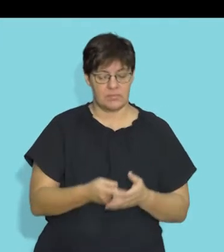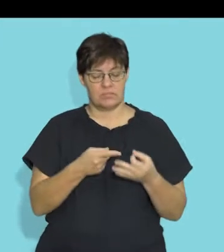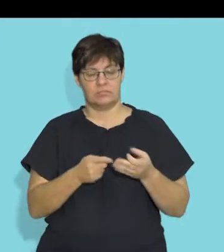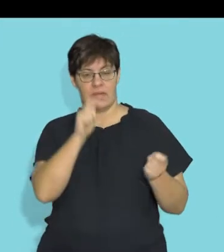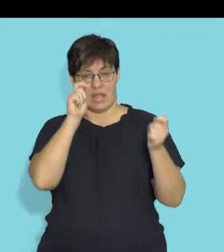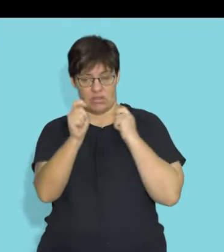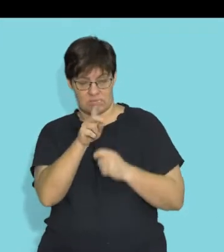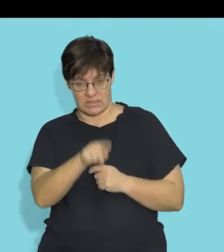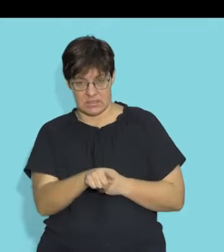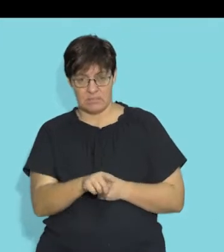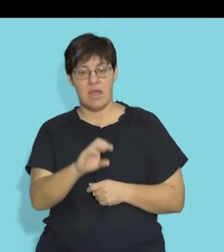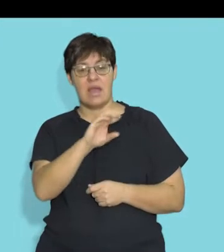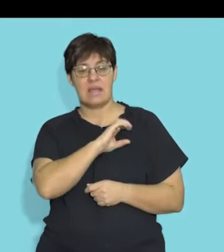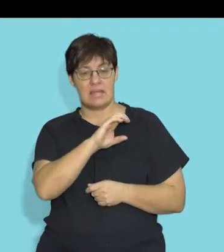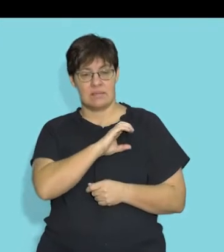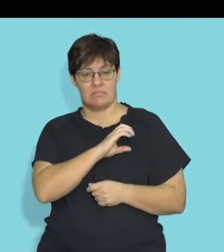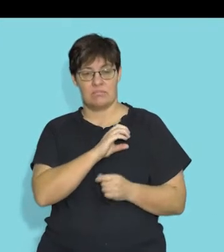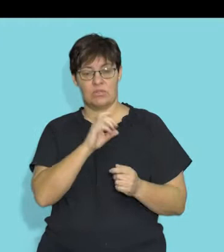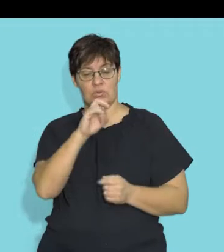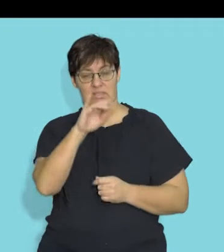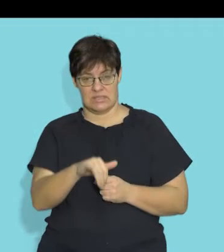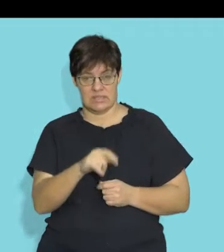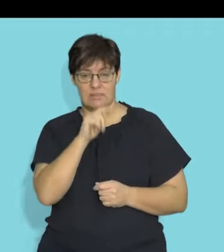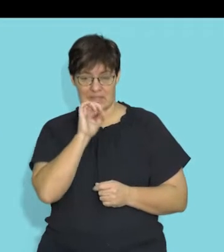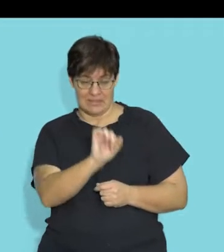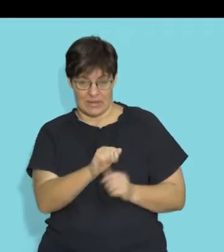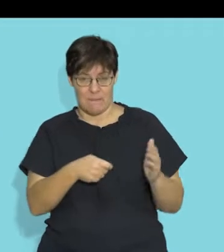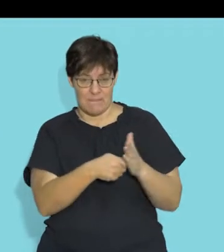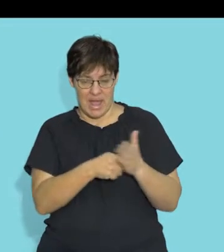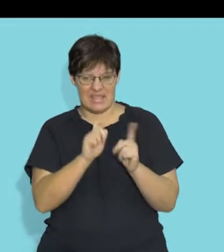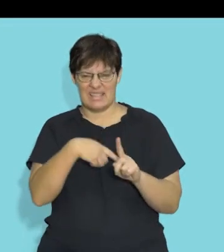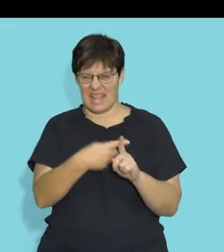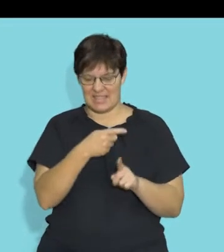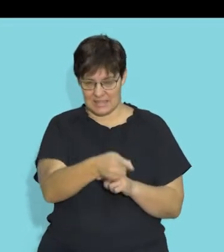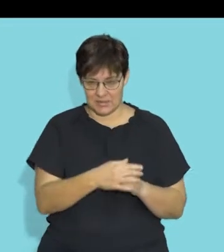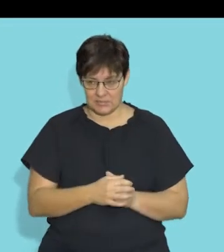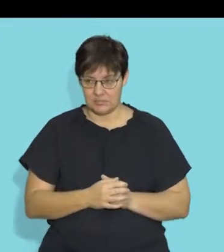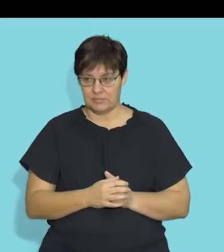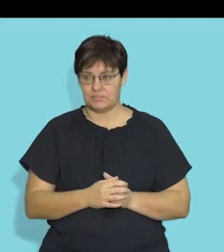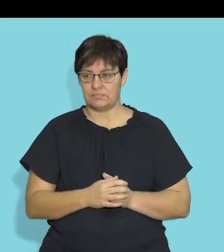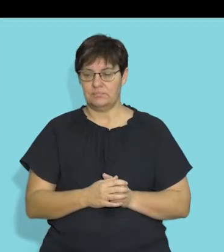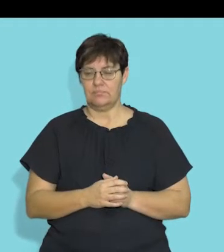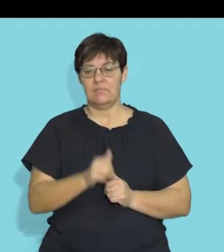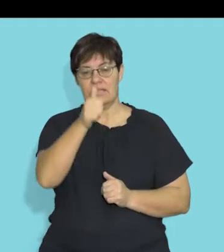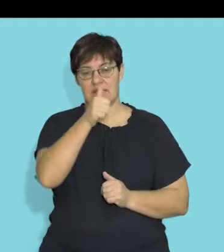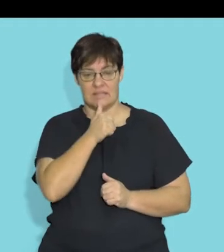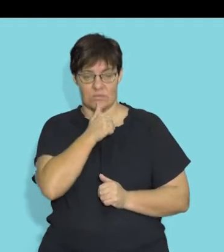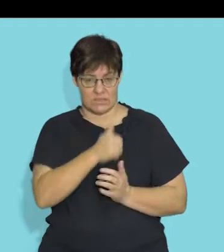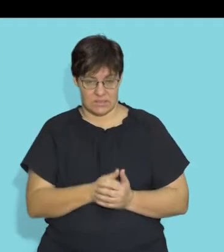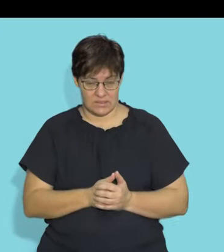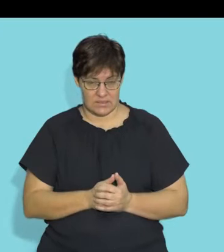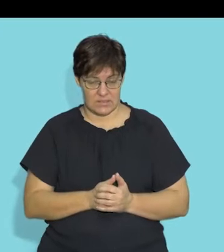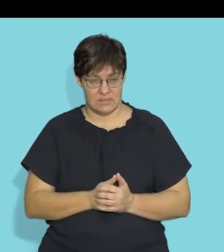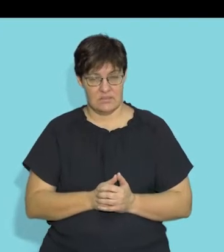adjustment. I now bring in my customs duties on purchases. There we go, customs duties of 6,000